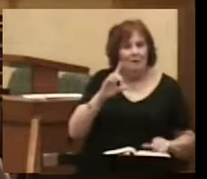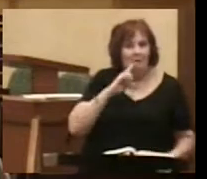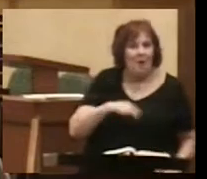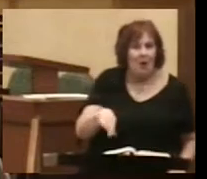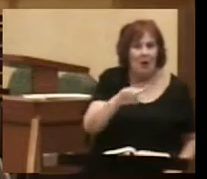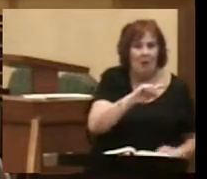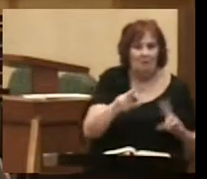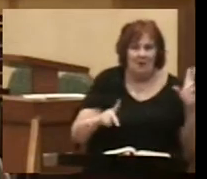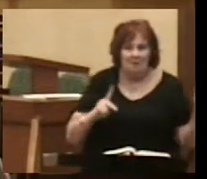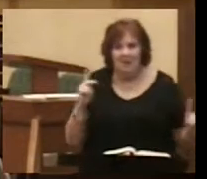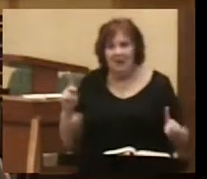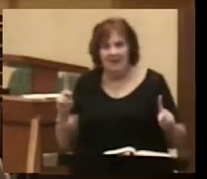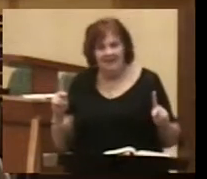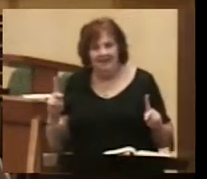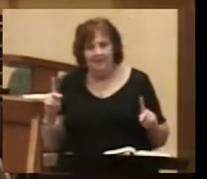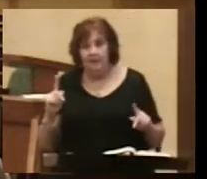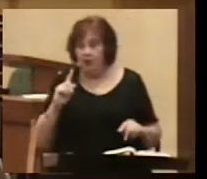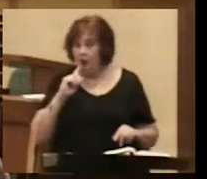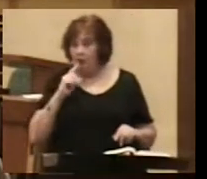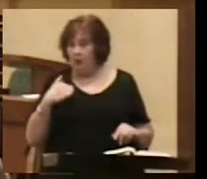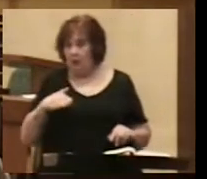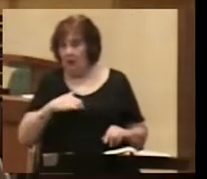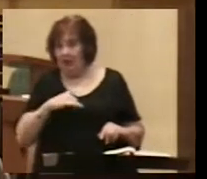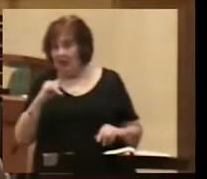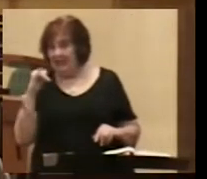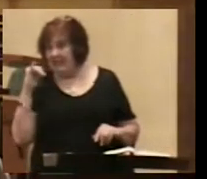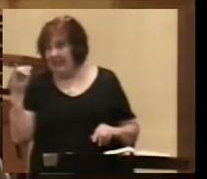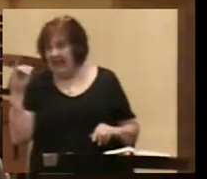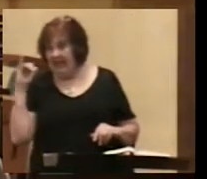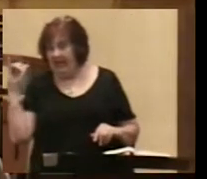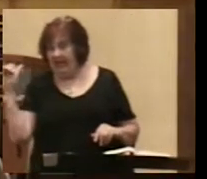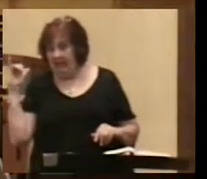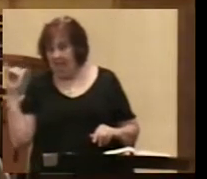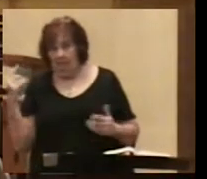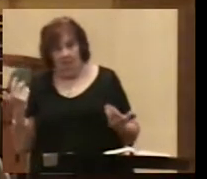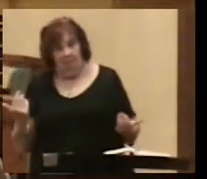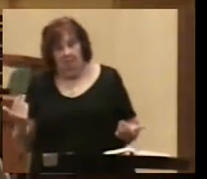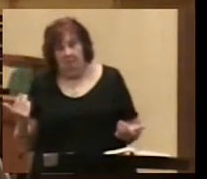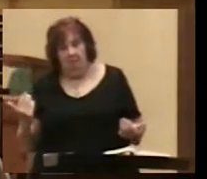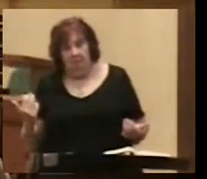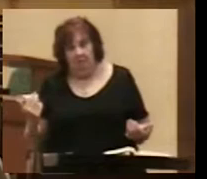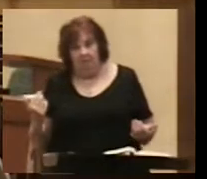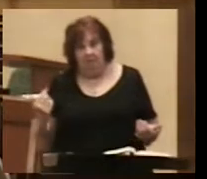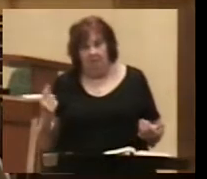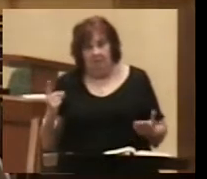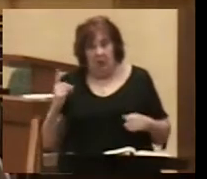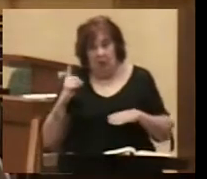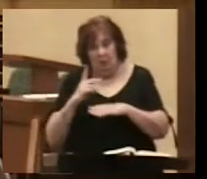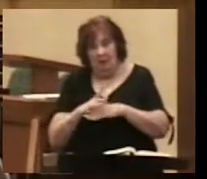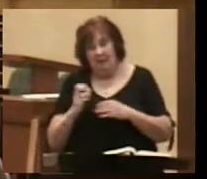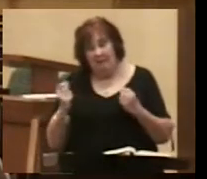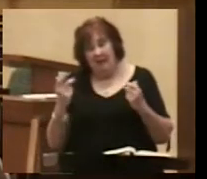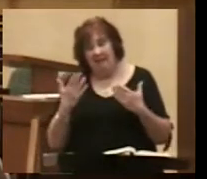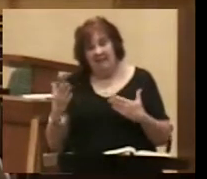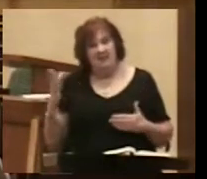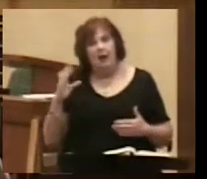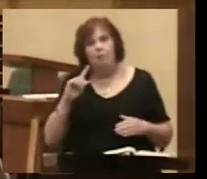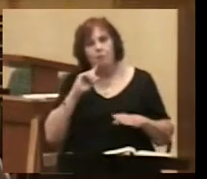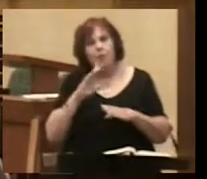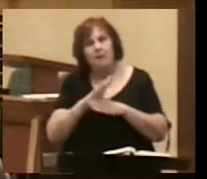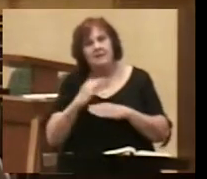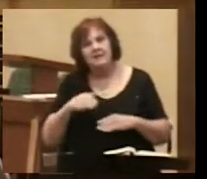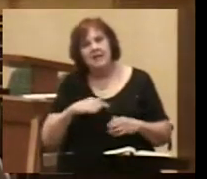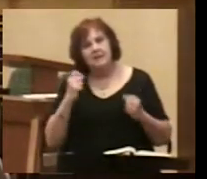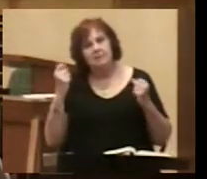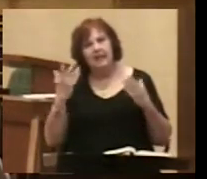The truth is, we are in exactly the same circumstance. We have been promised many things by God. We have been